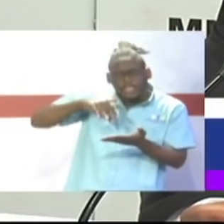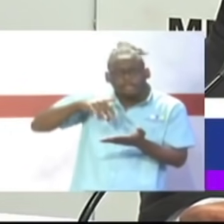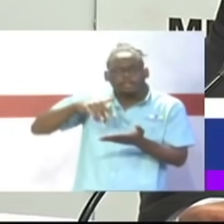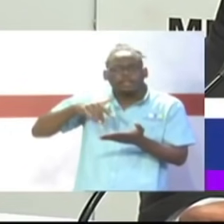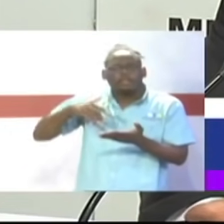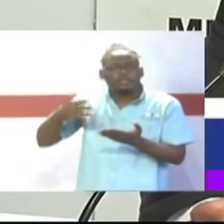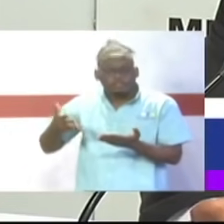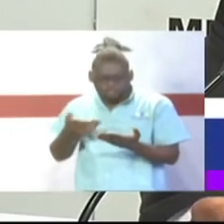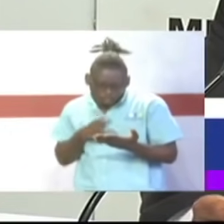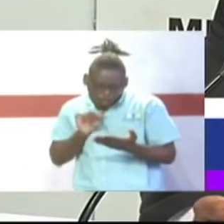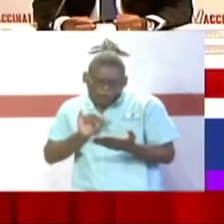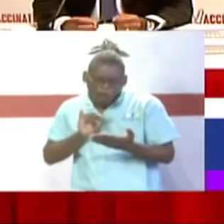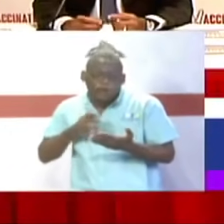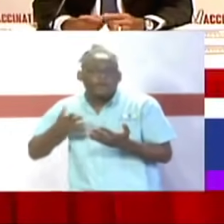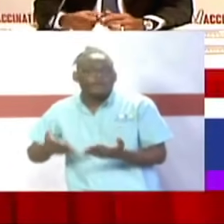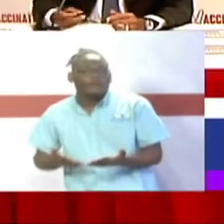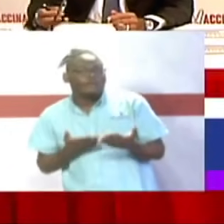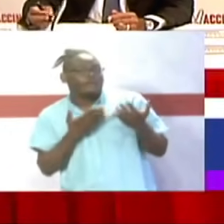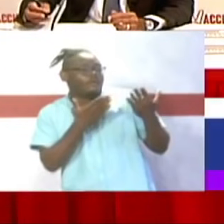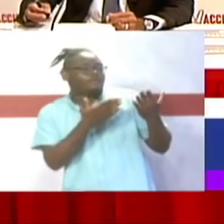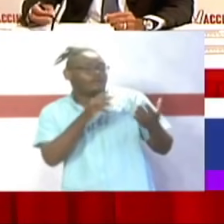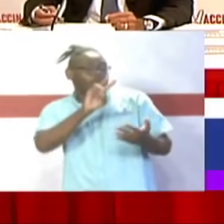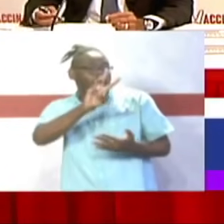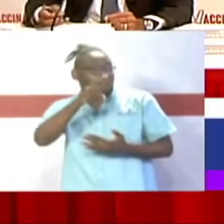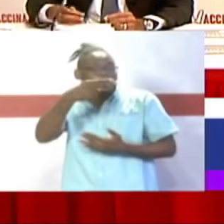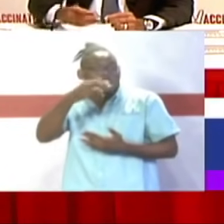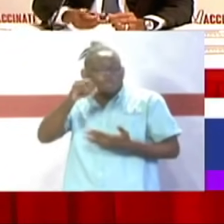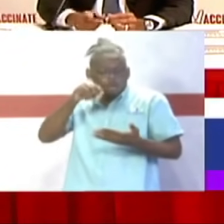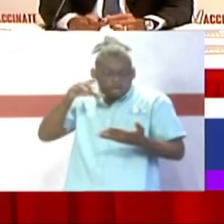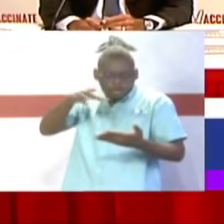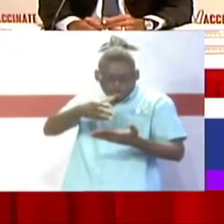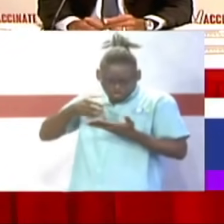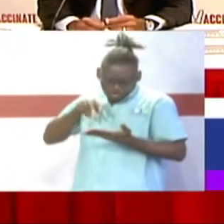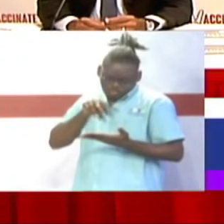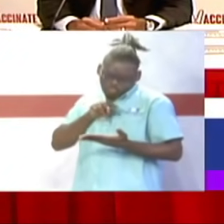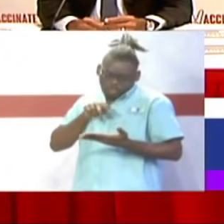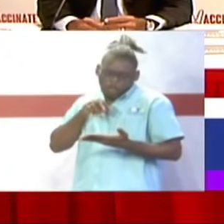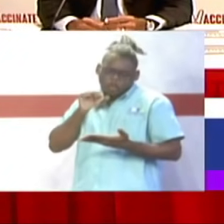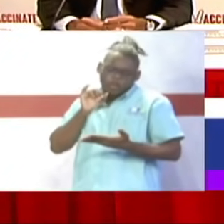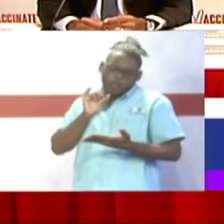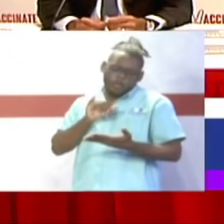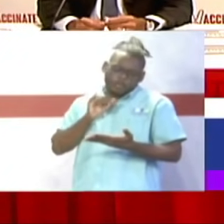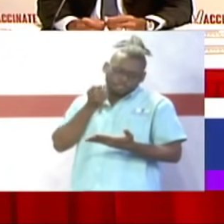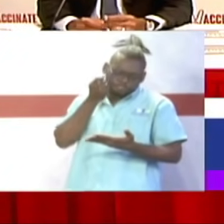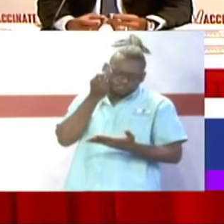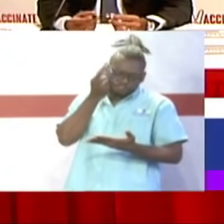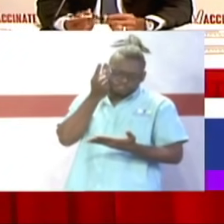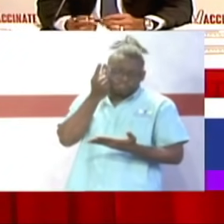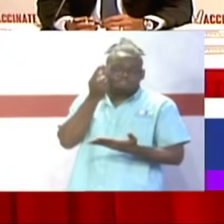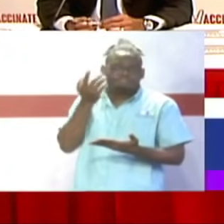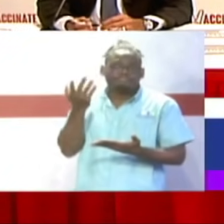over the world as well. Thank you very much, CMO. We go to TV6 for an additional question, please.